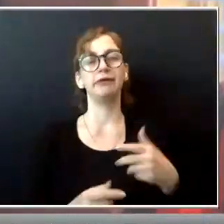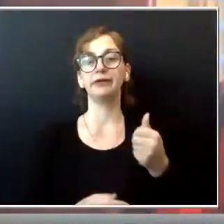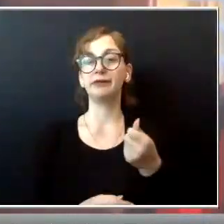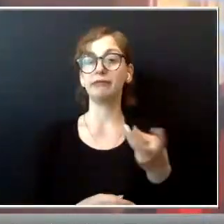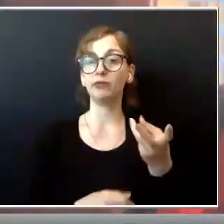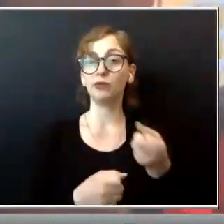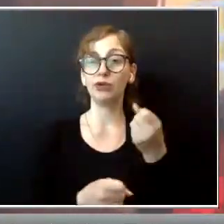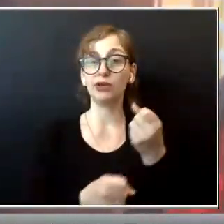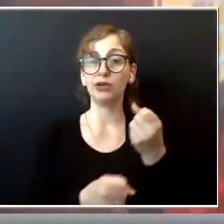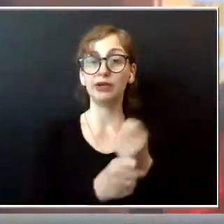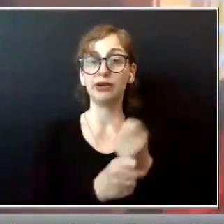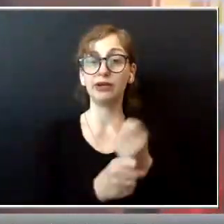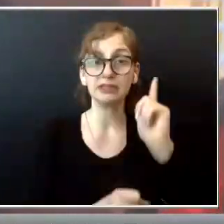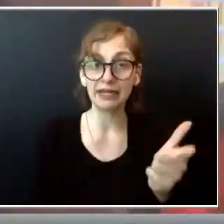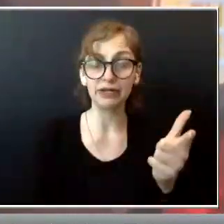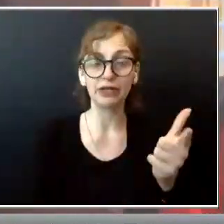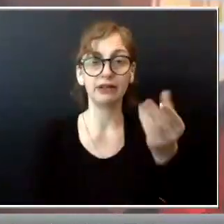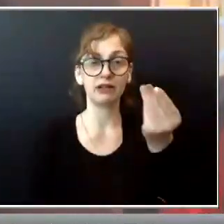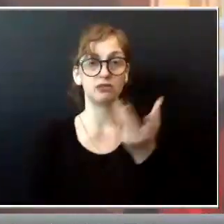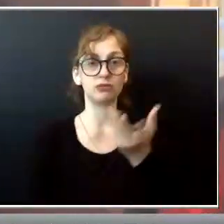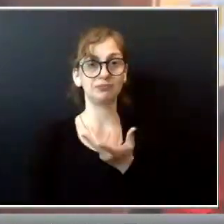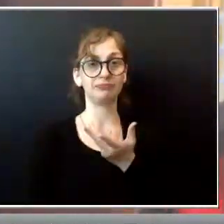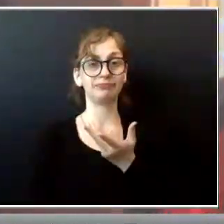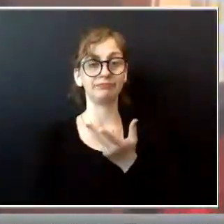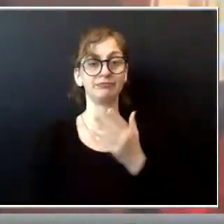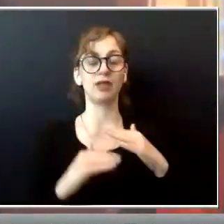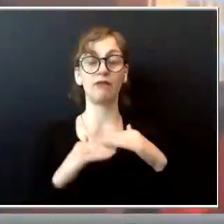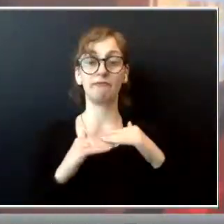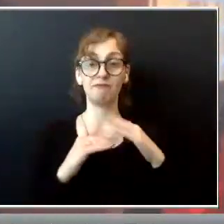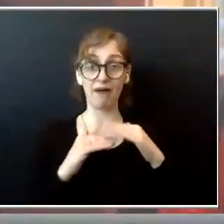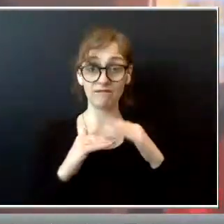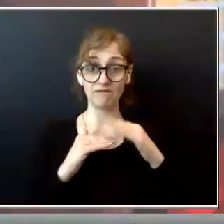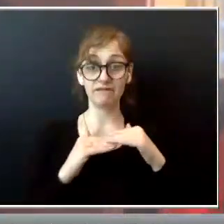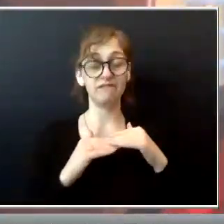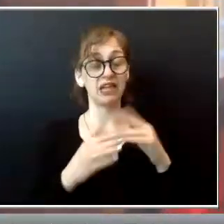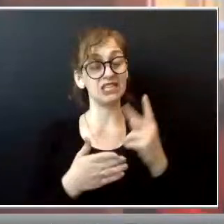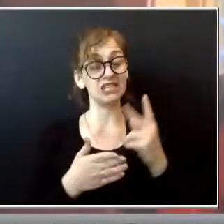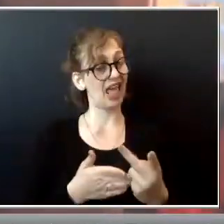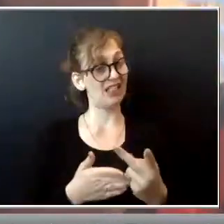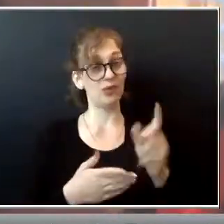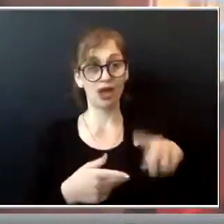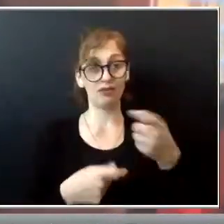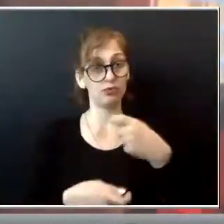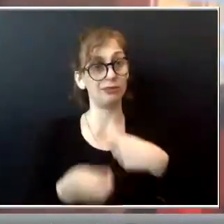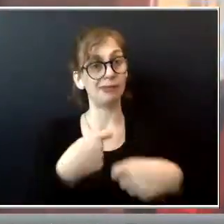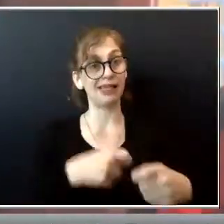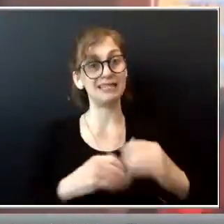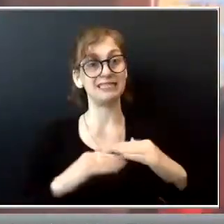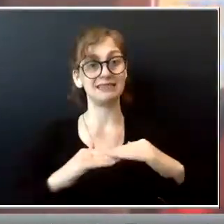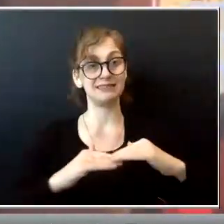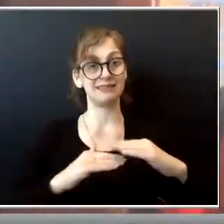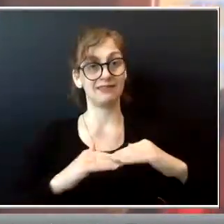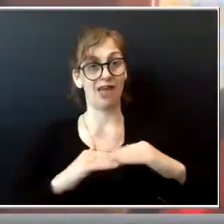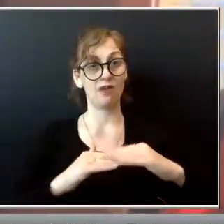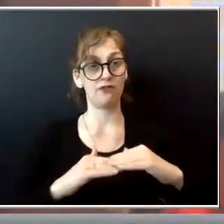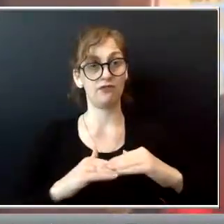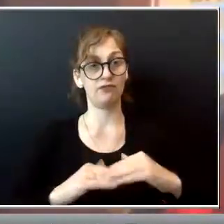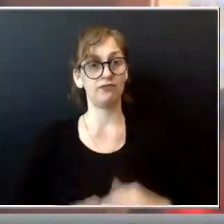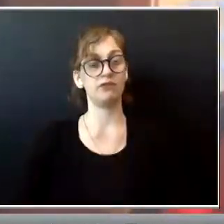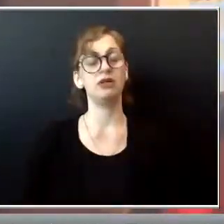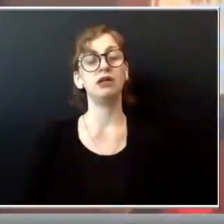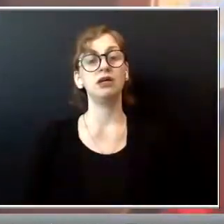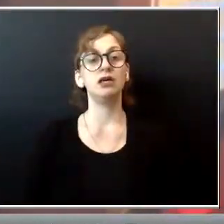said, well, your heart valve's failing. We're going to have to replace that. So I went from, I believe, a